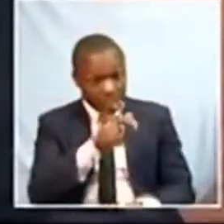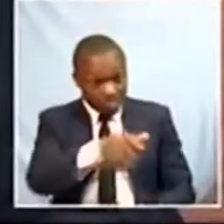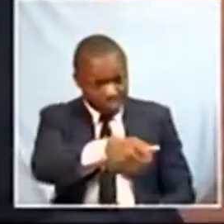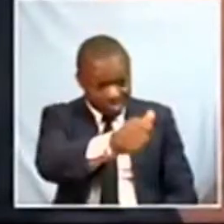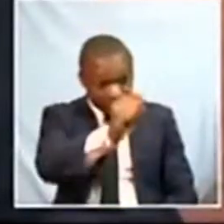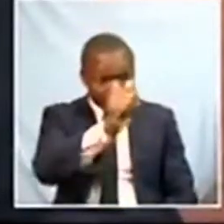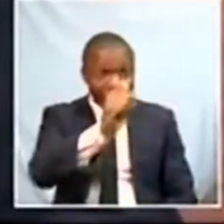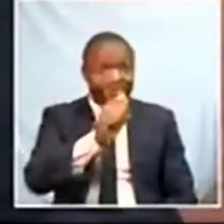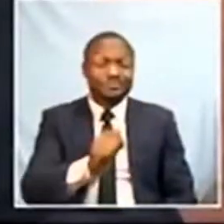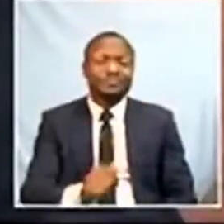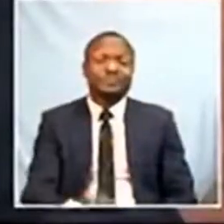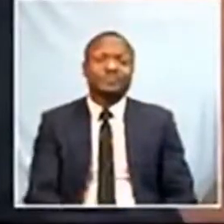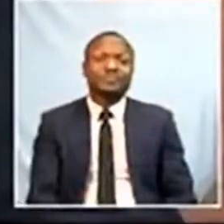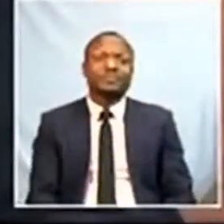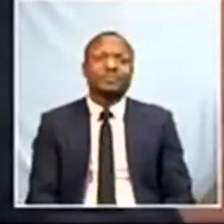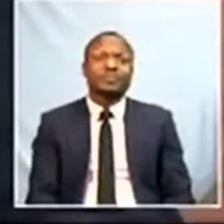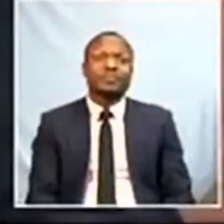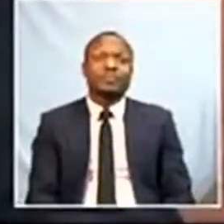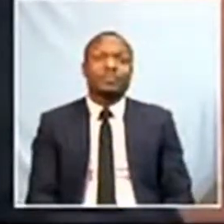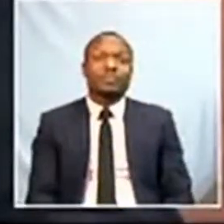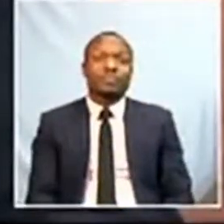yourselves.